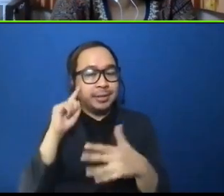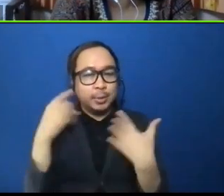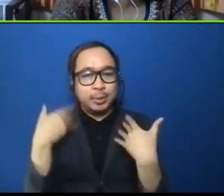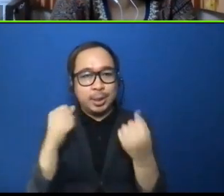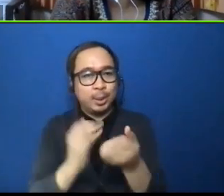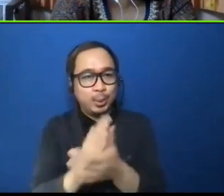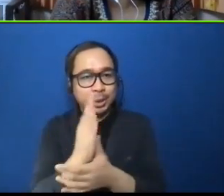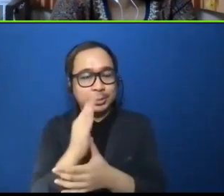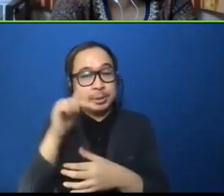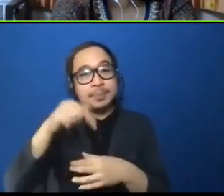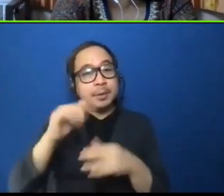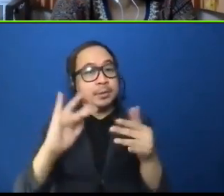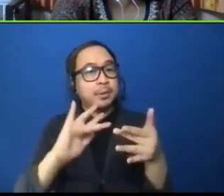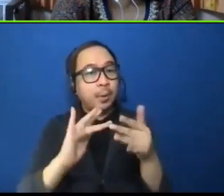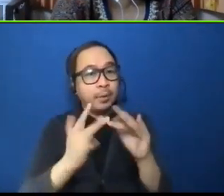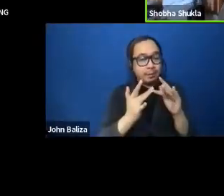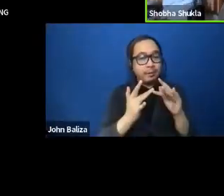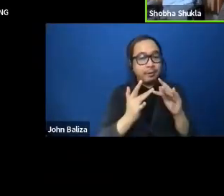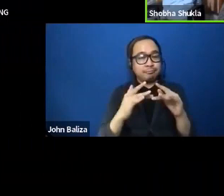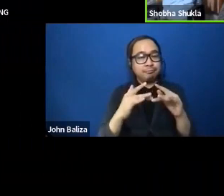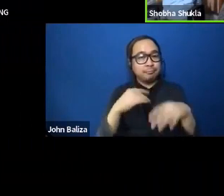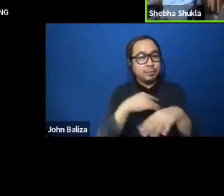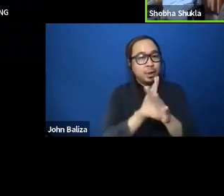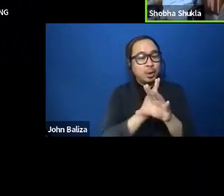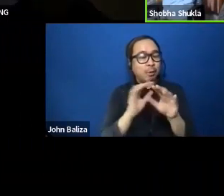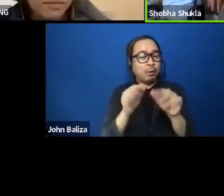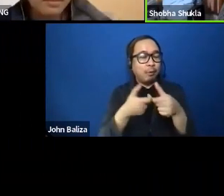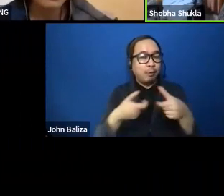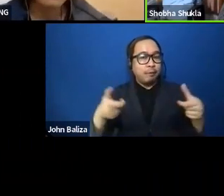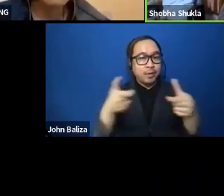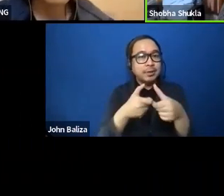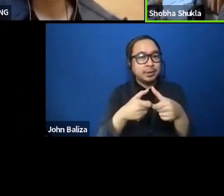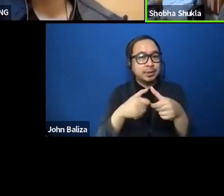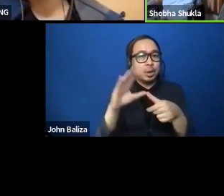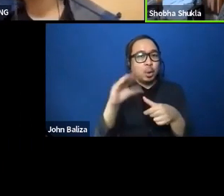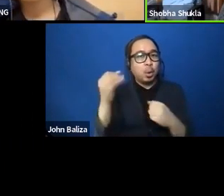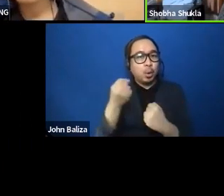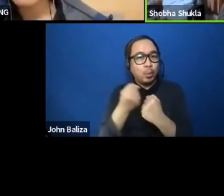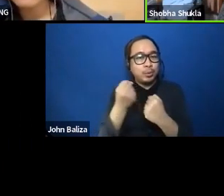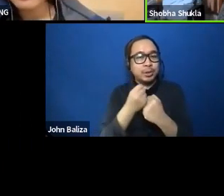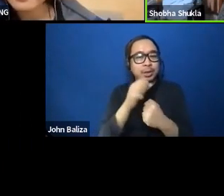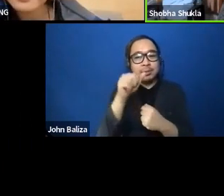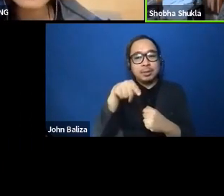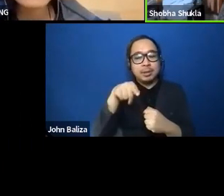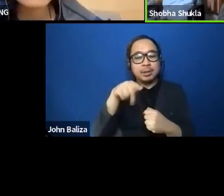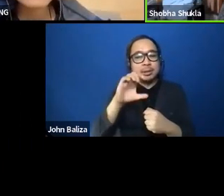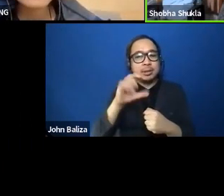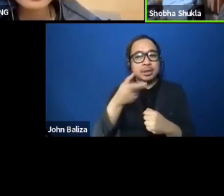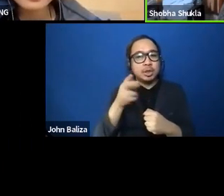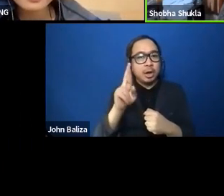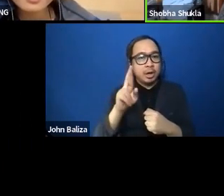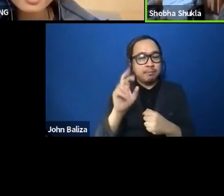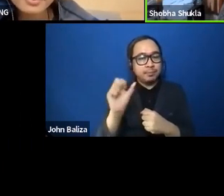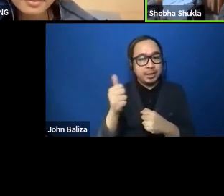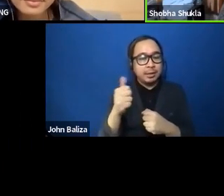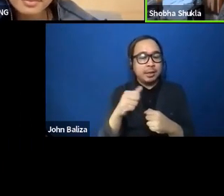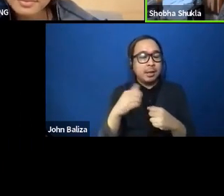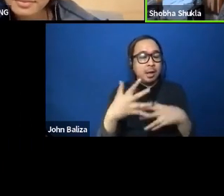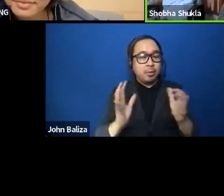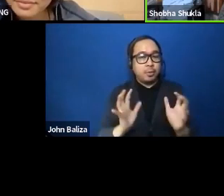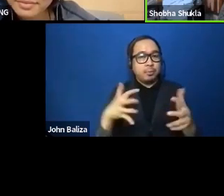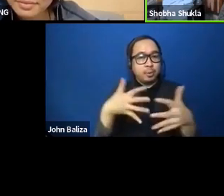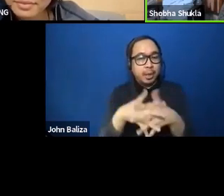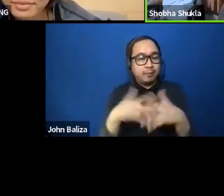online conference is being co-hosted by APCRSHR10, Reproductive Health Association of